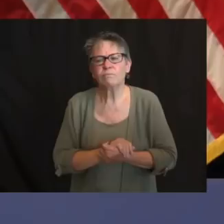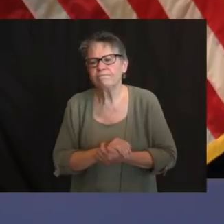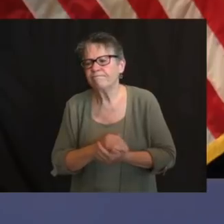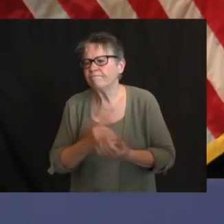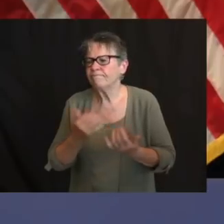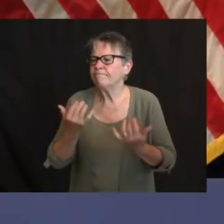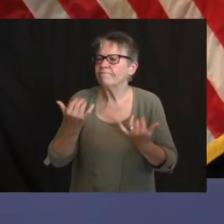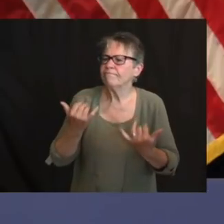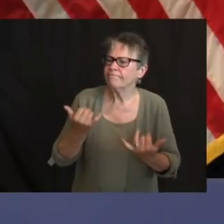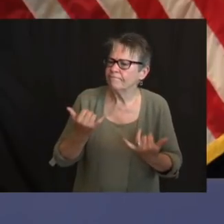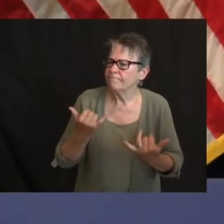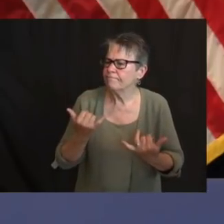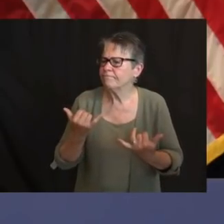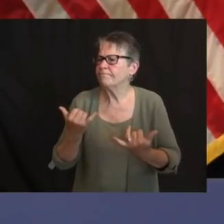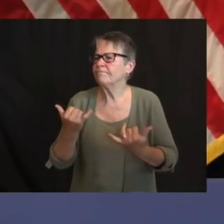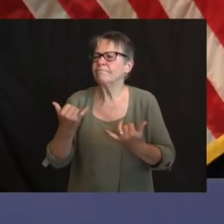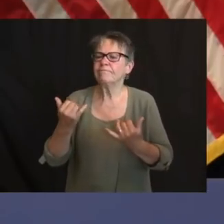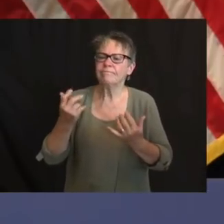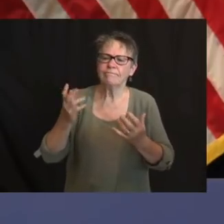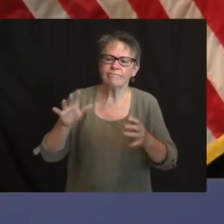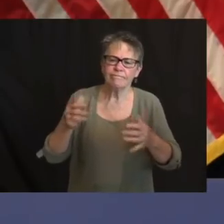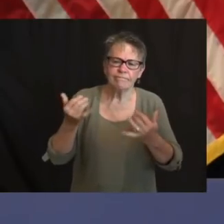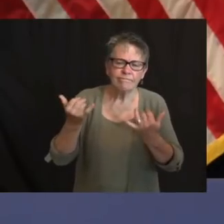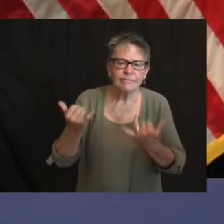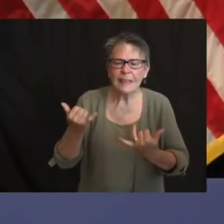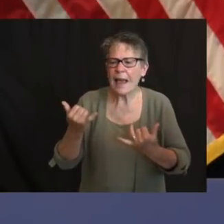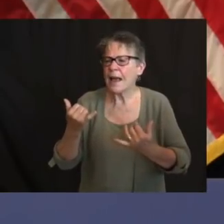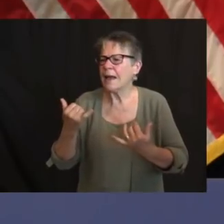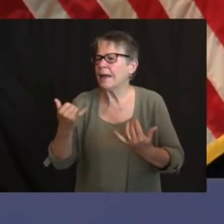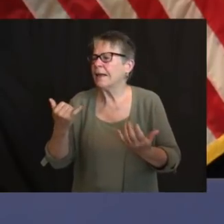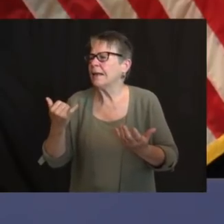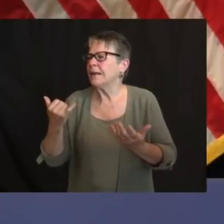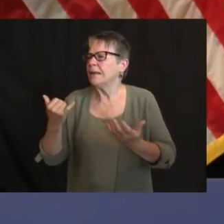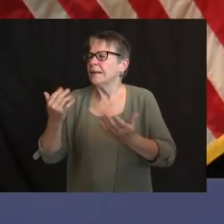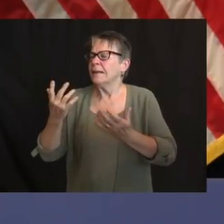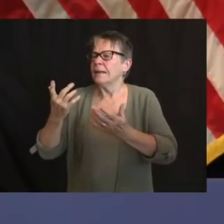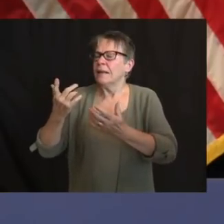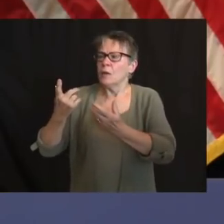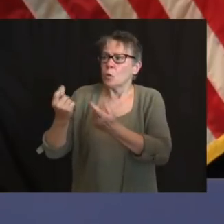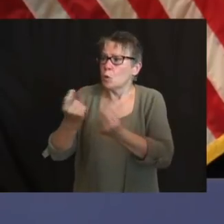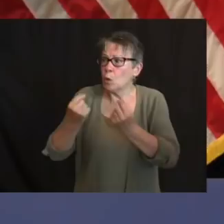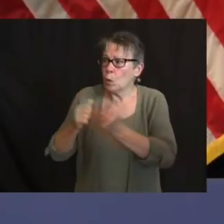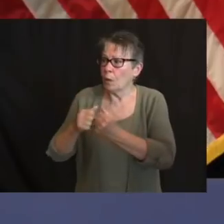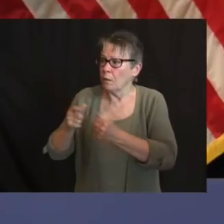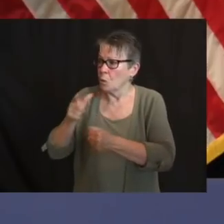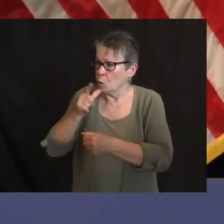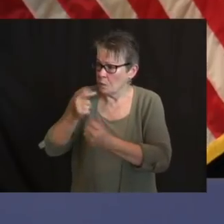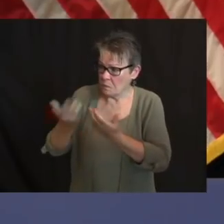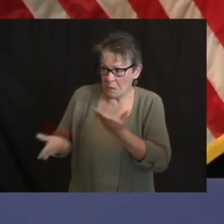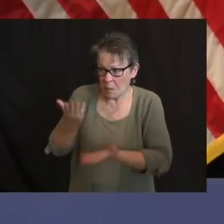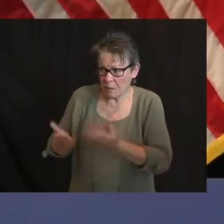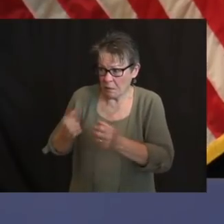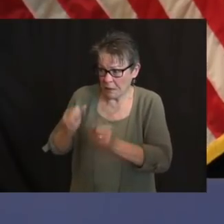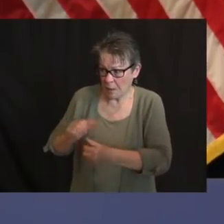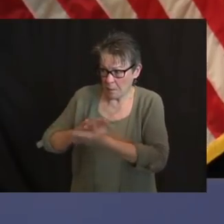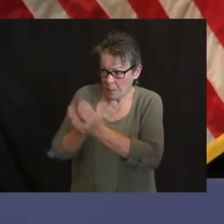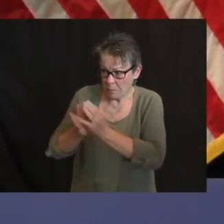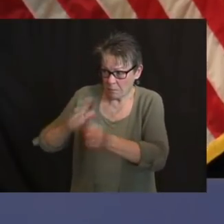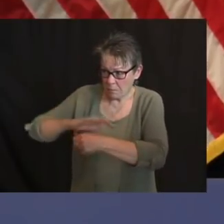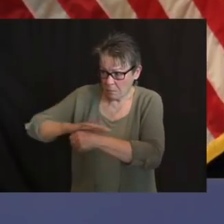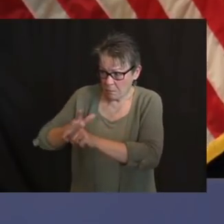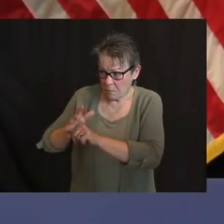quite clear they're not going to be used by us. I don't think there's any legal consequence, but there's